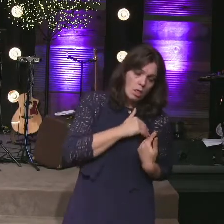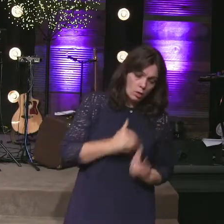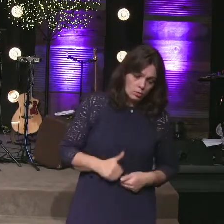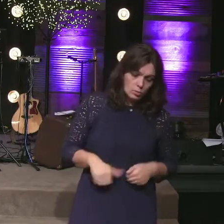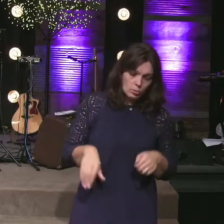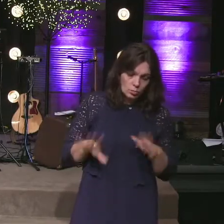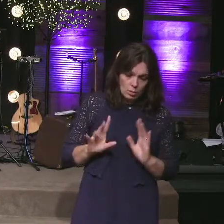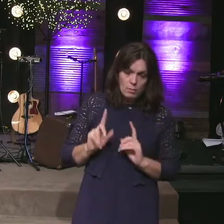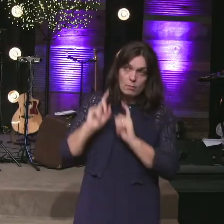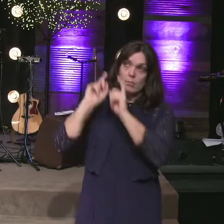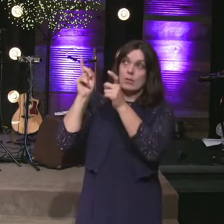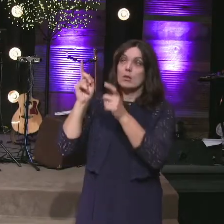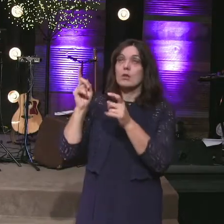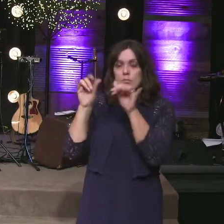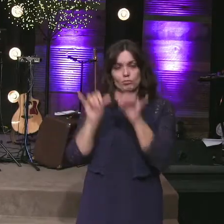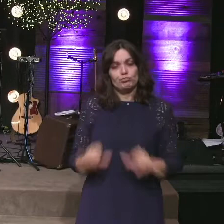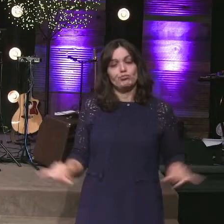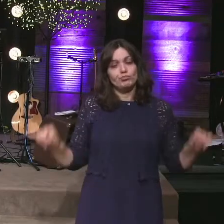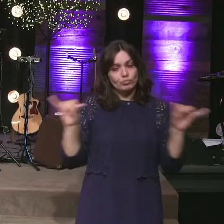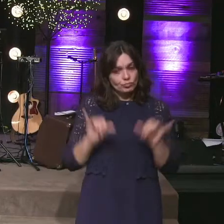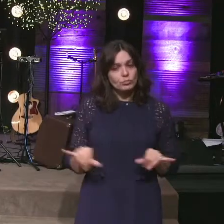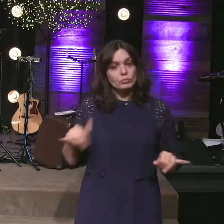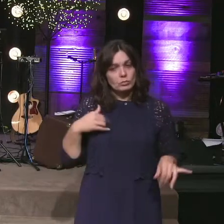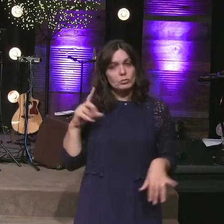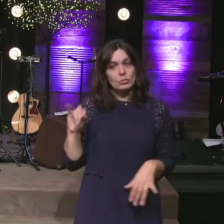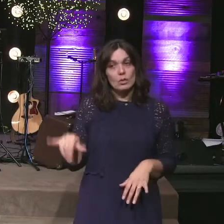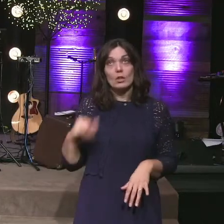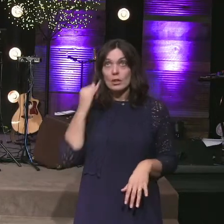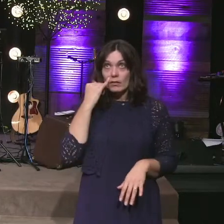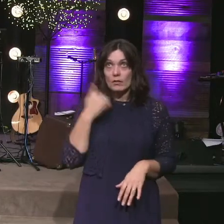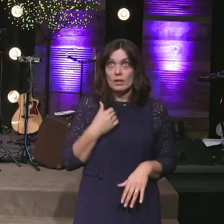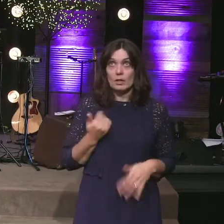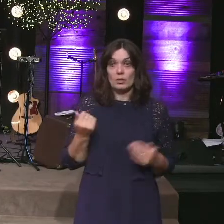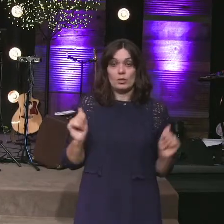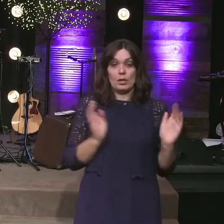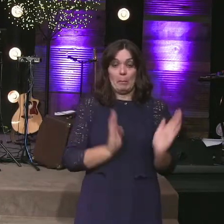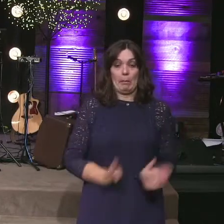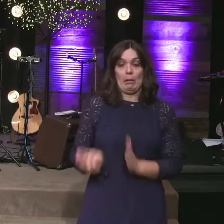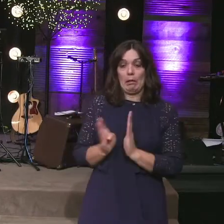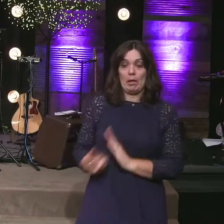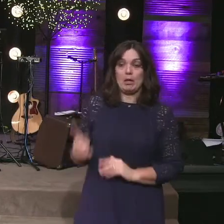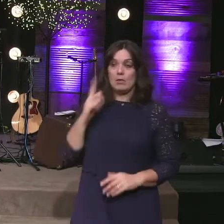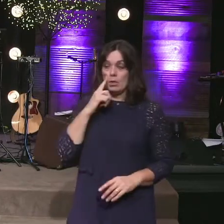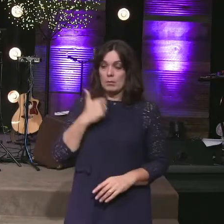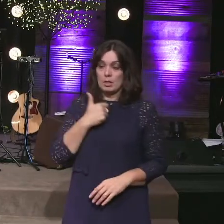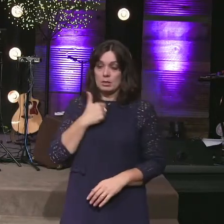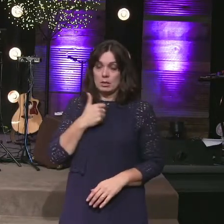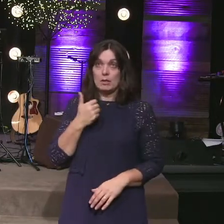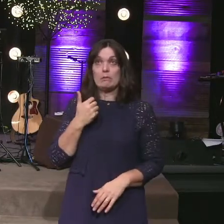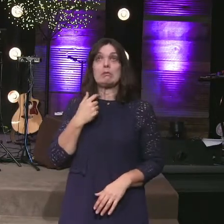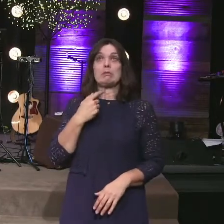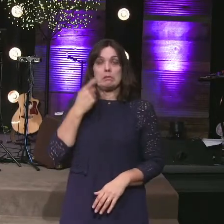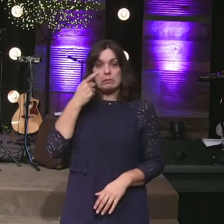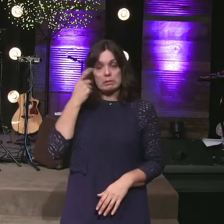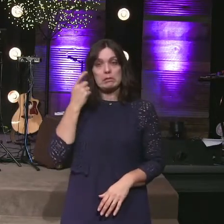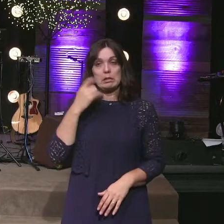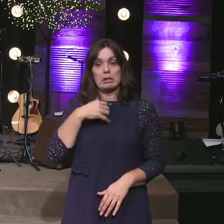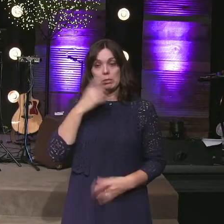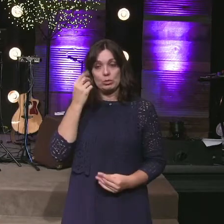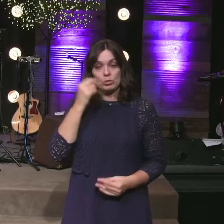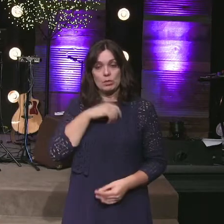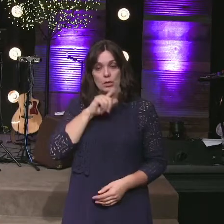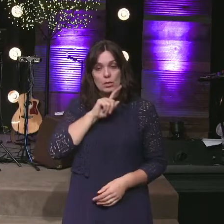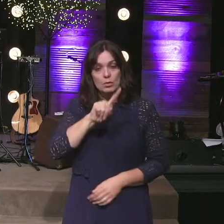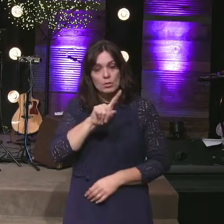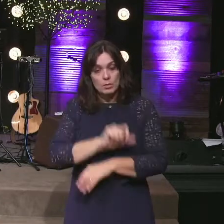up there when I would catch myself making plans for myself again. I would go up to the altar, and I would say, Lord, everything I